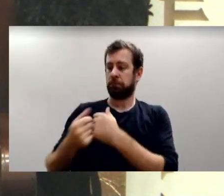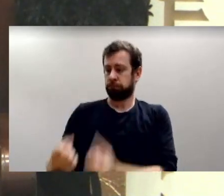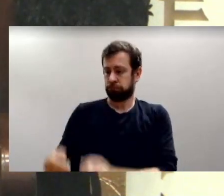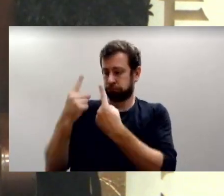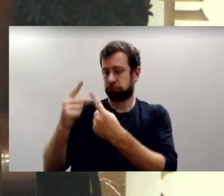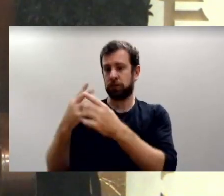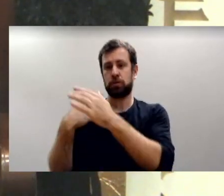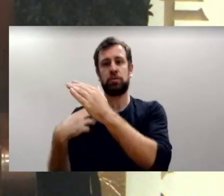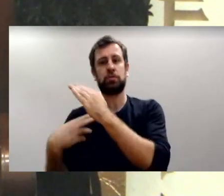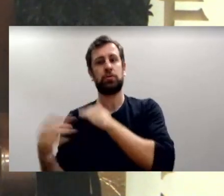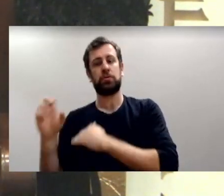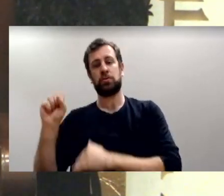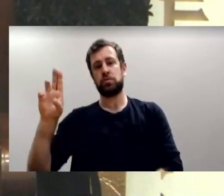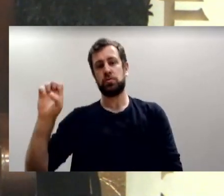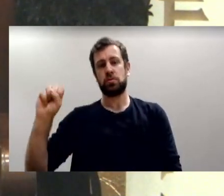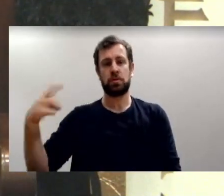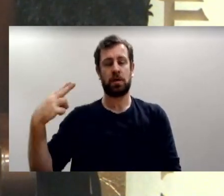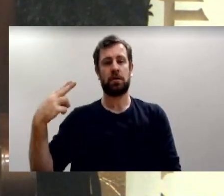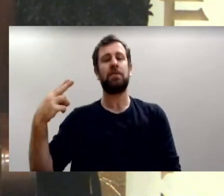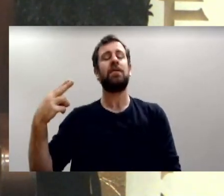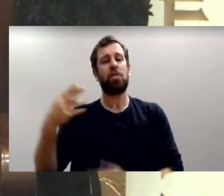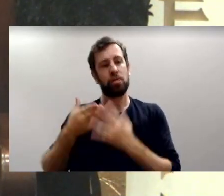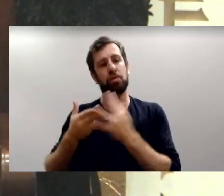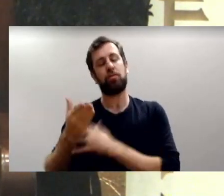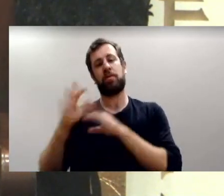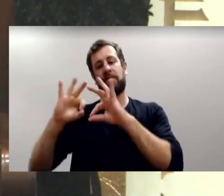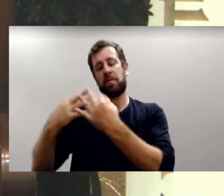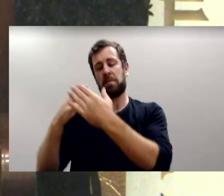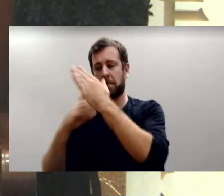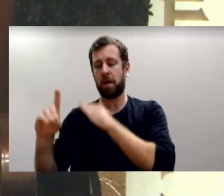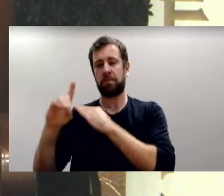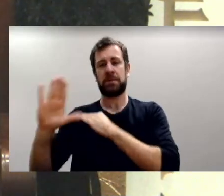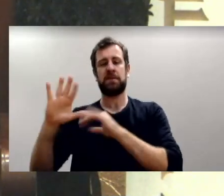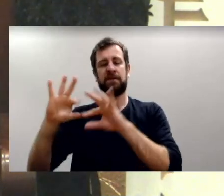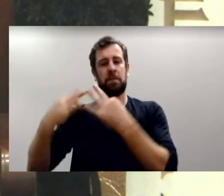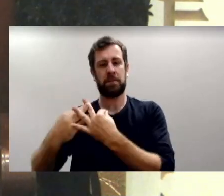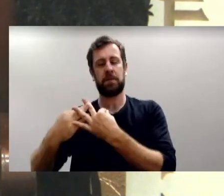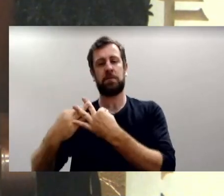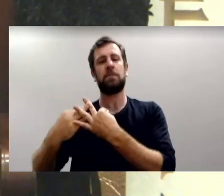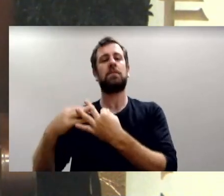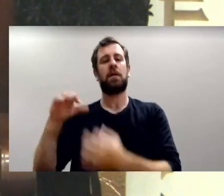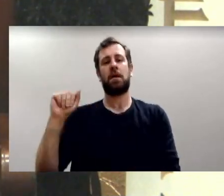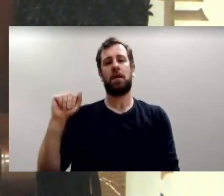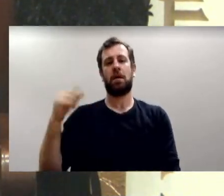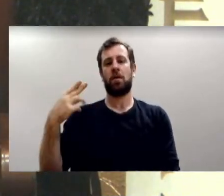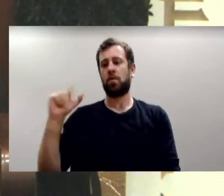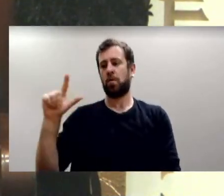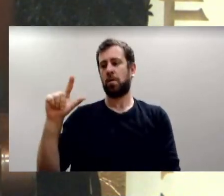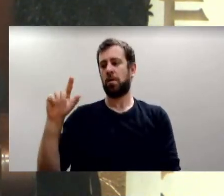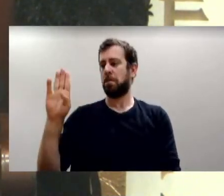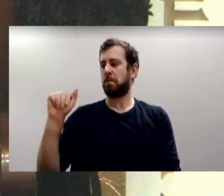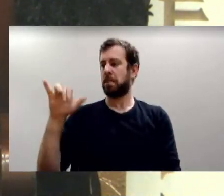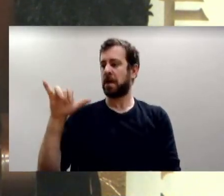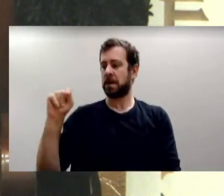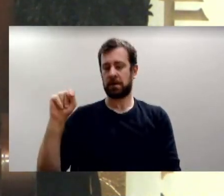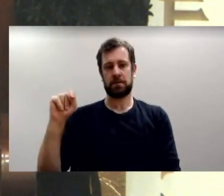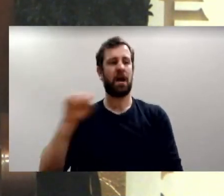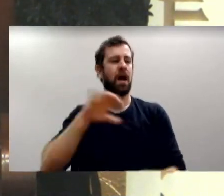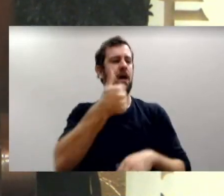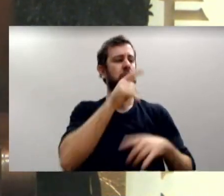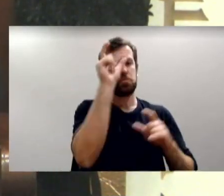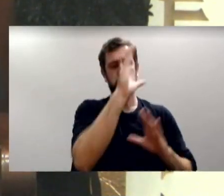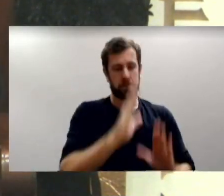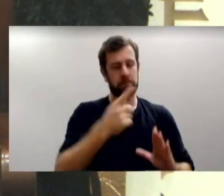the Imams of Ahlul Bayt. Whereas, you know, the other Muslims, basically, they go through the Sahaba to